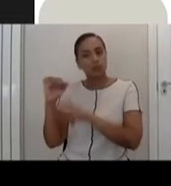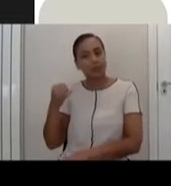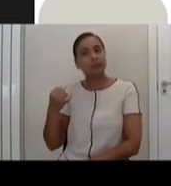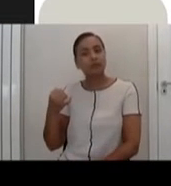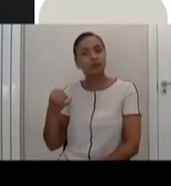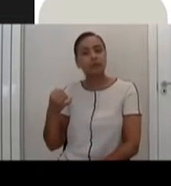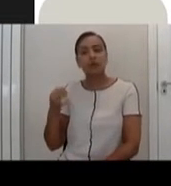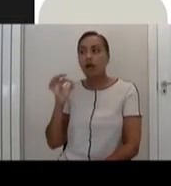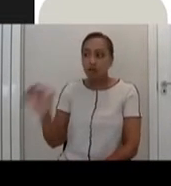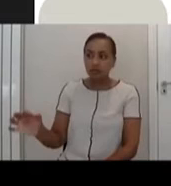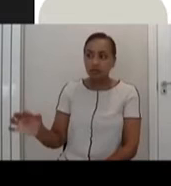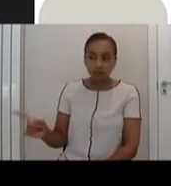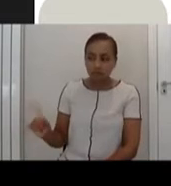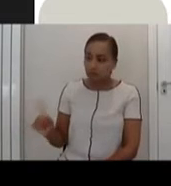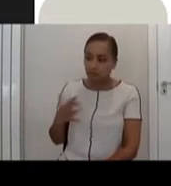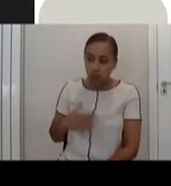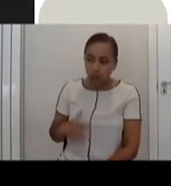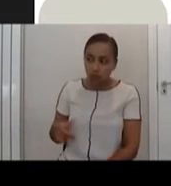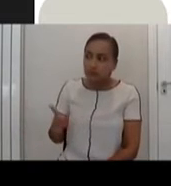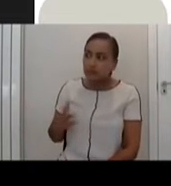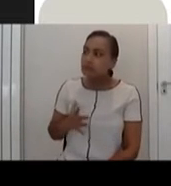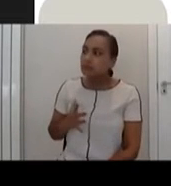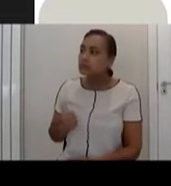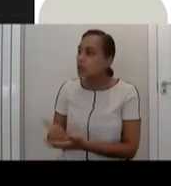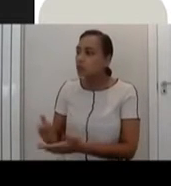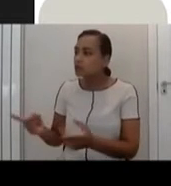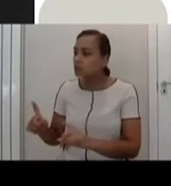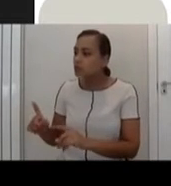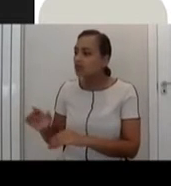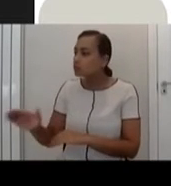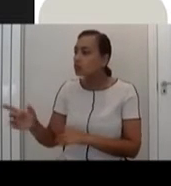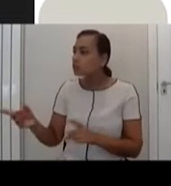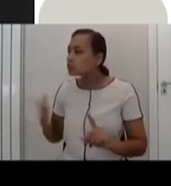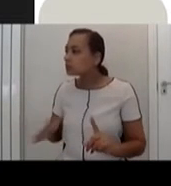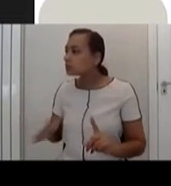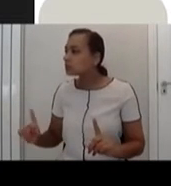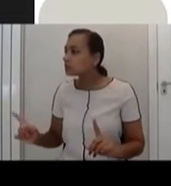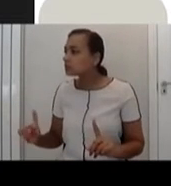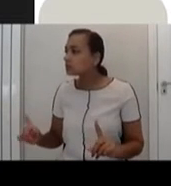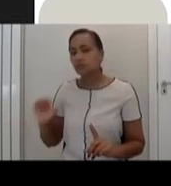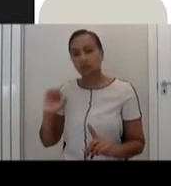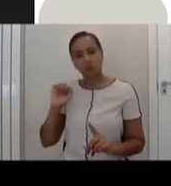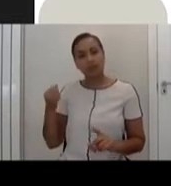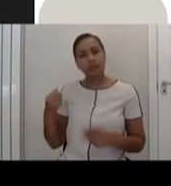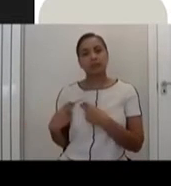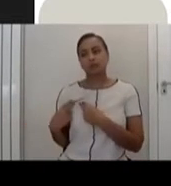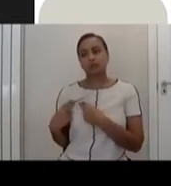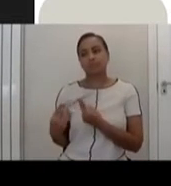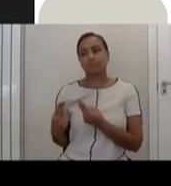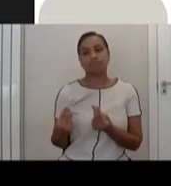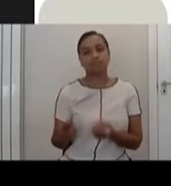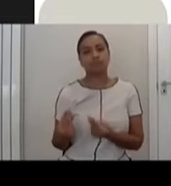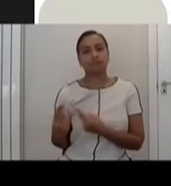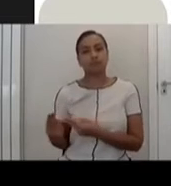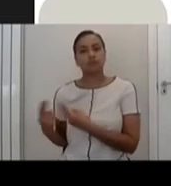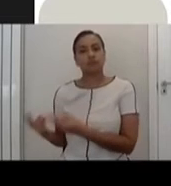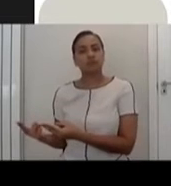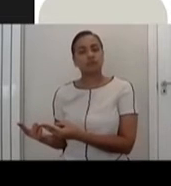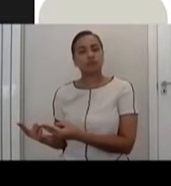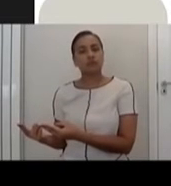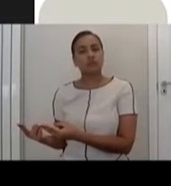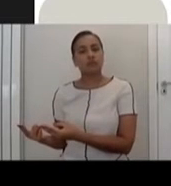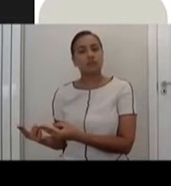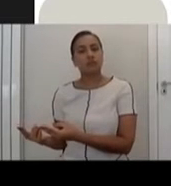sort of what level of support they need going forward, and are being signposted into local